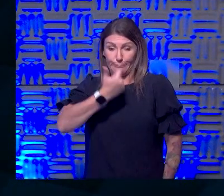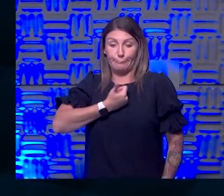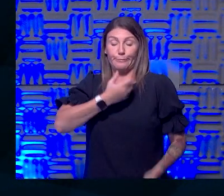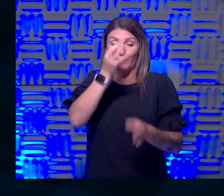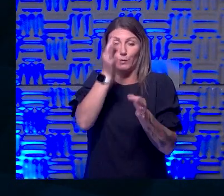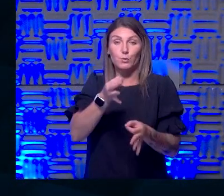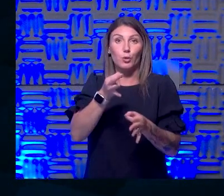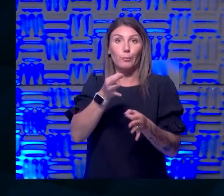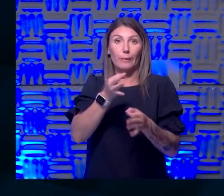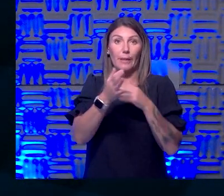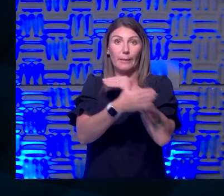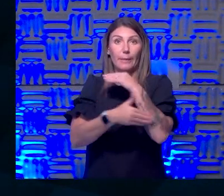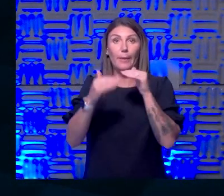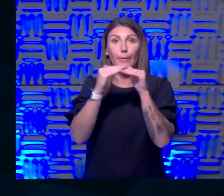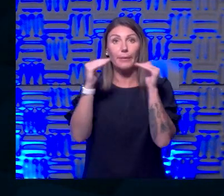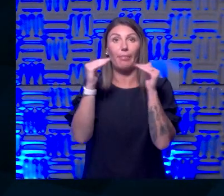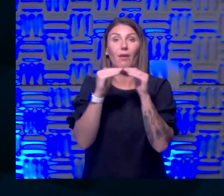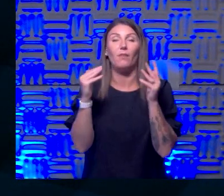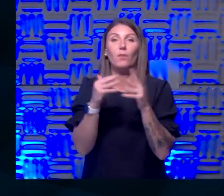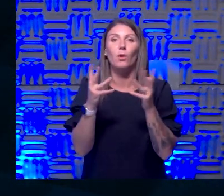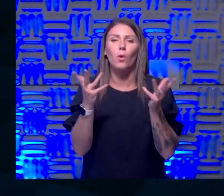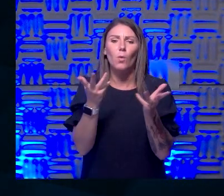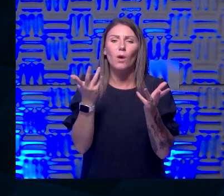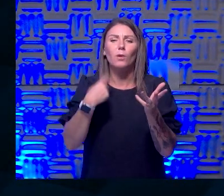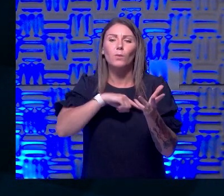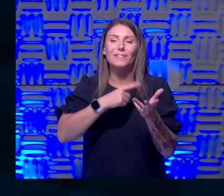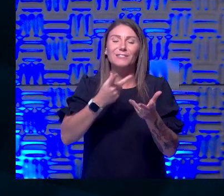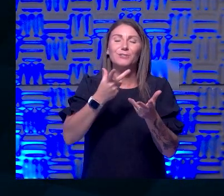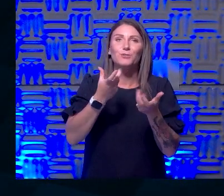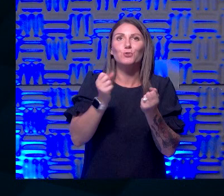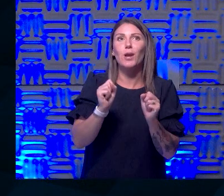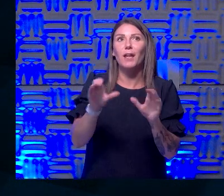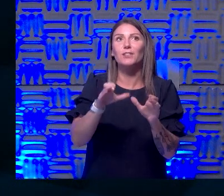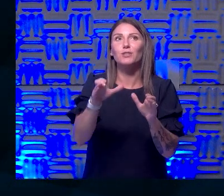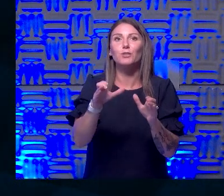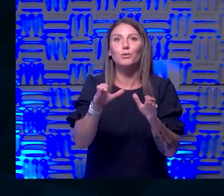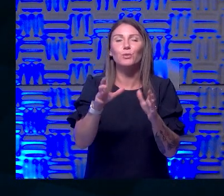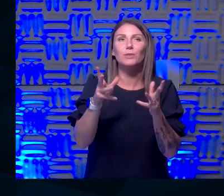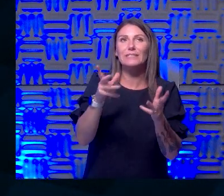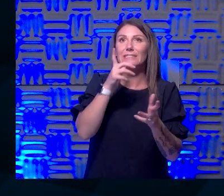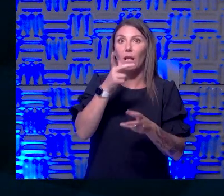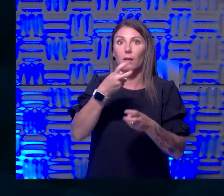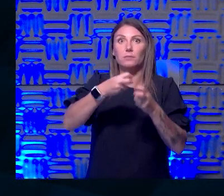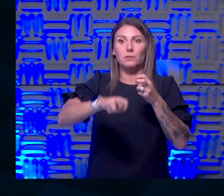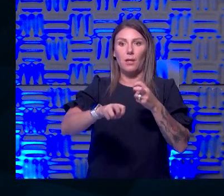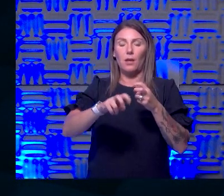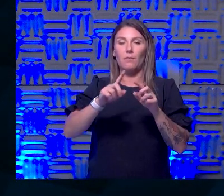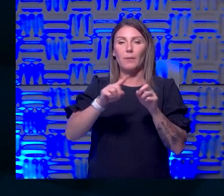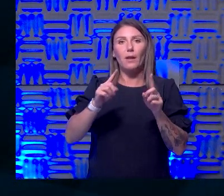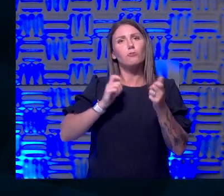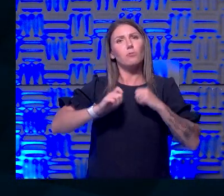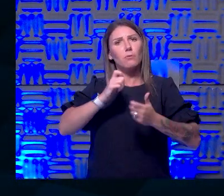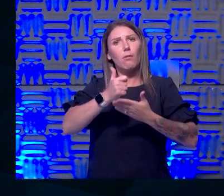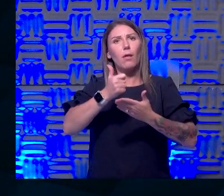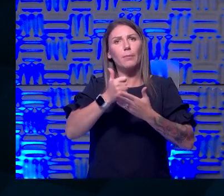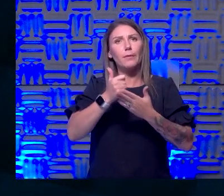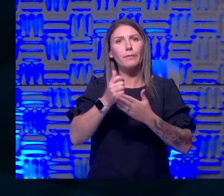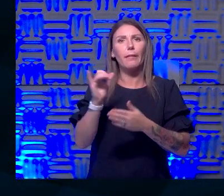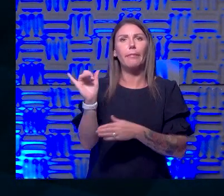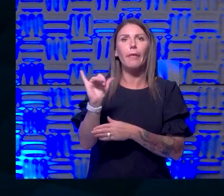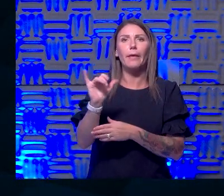do. What we try to do is not get tough so much as to be aggressively helpful. And this has become important, like in liberal